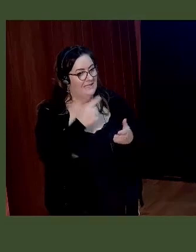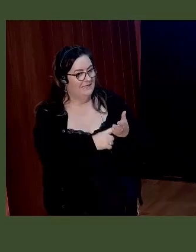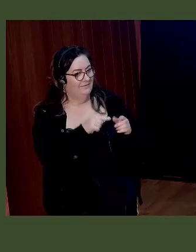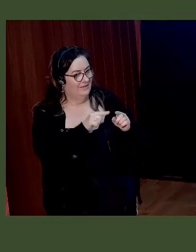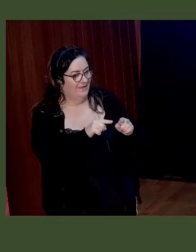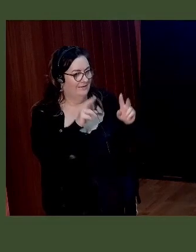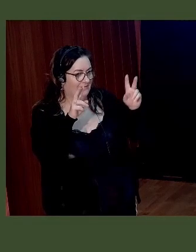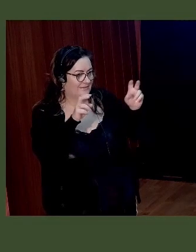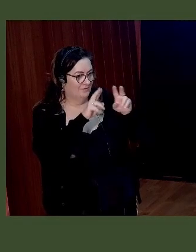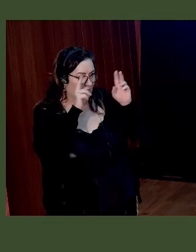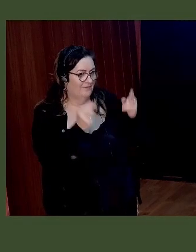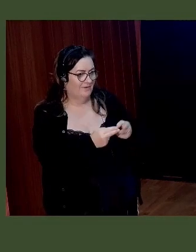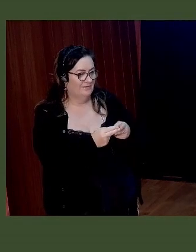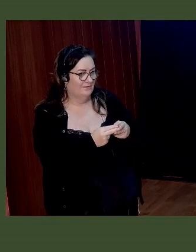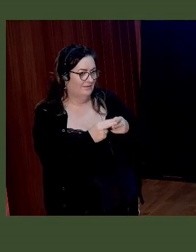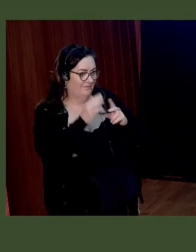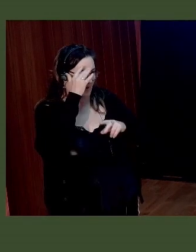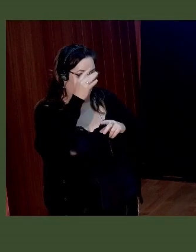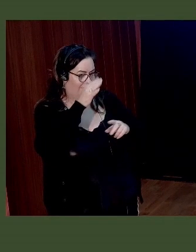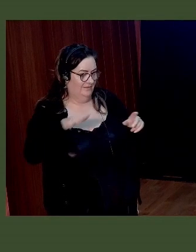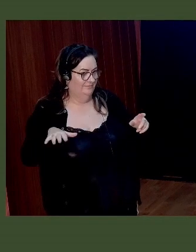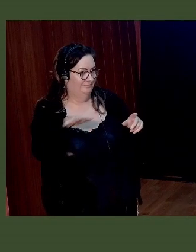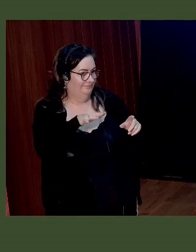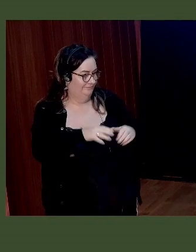this universal philosophy.